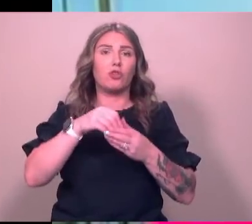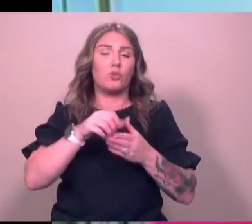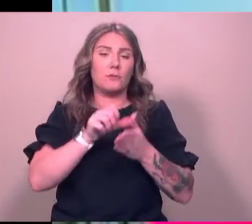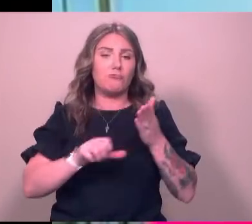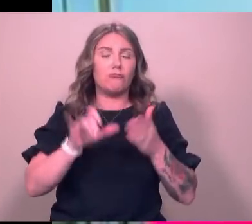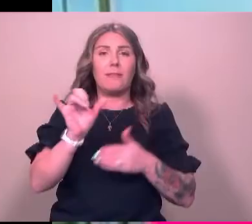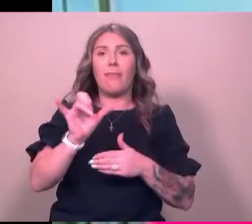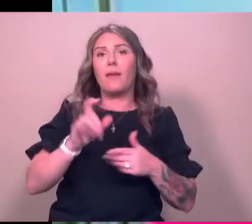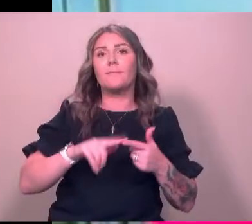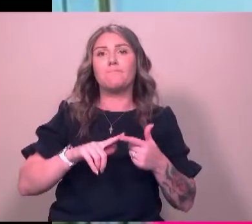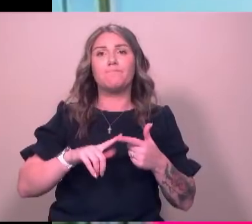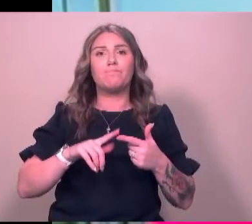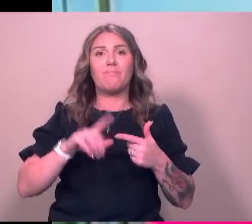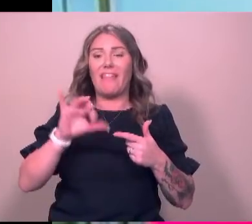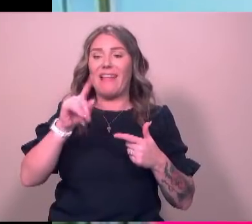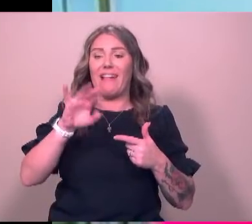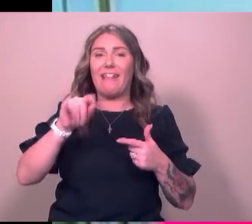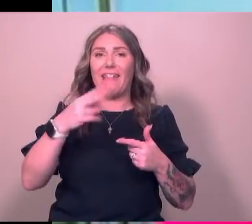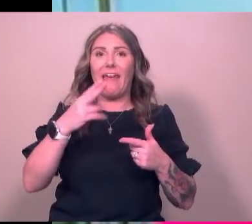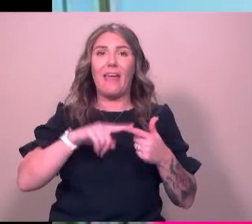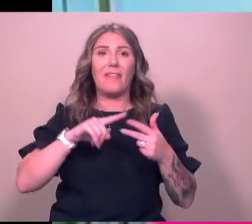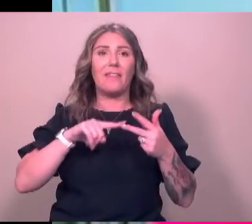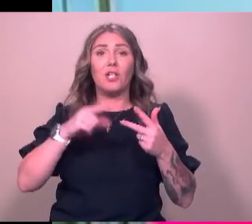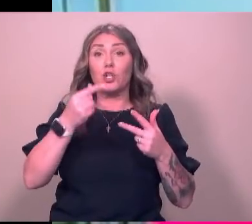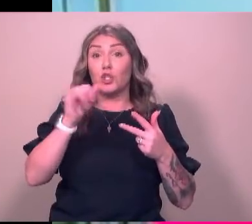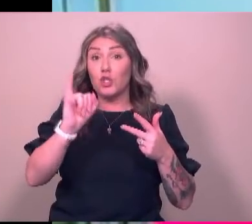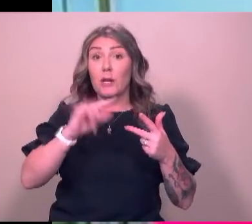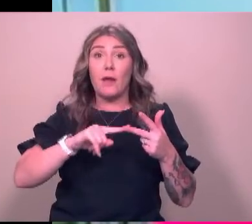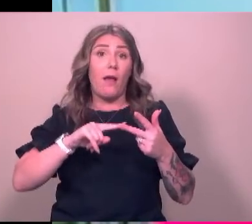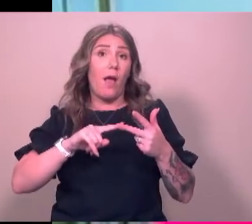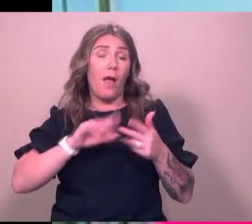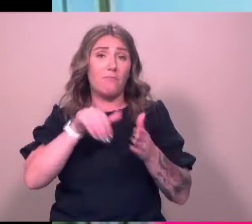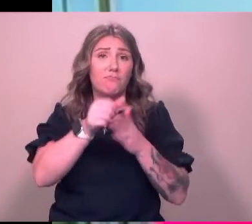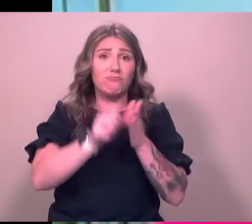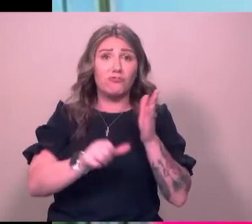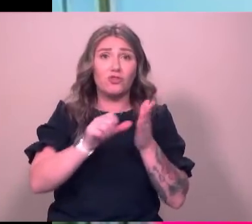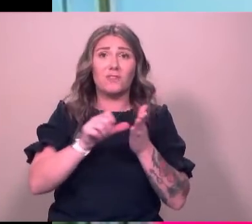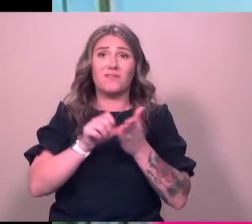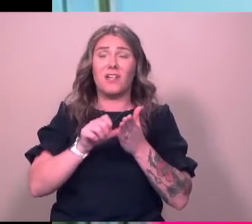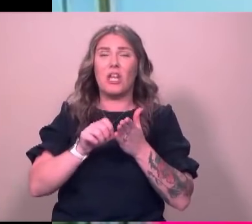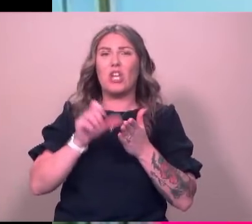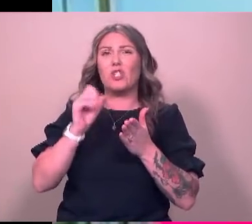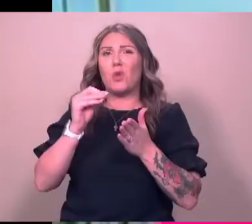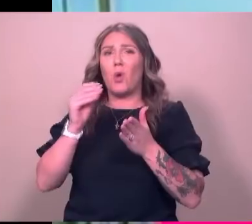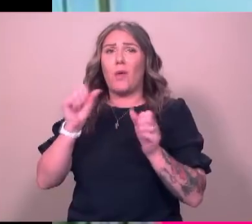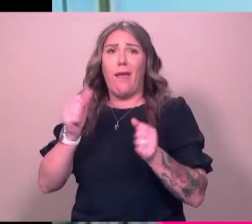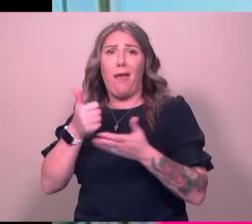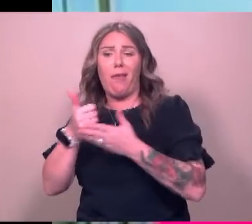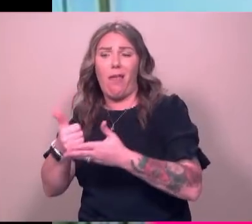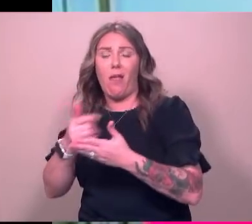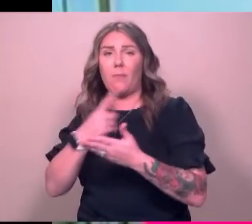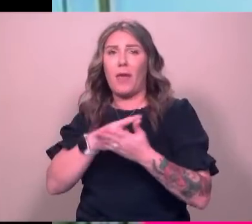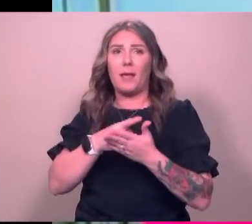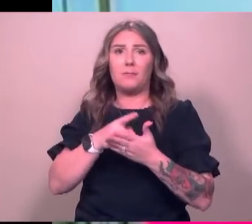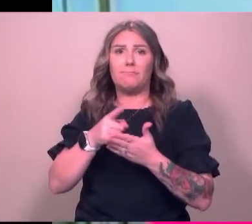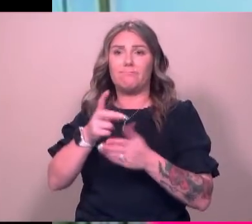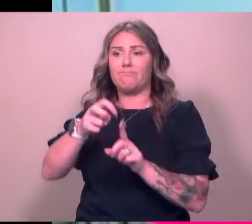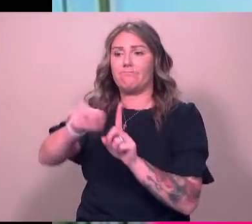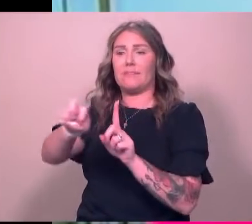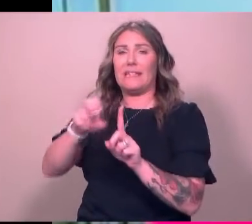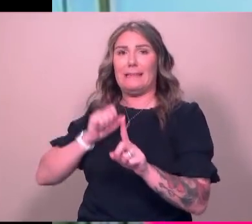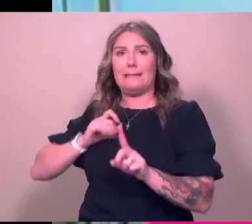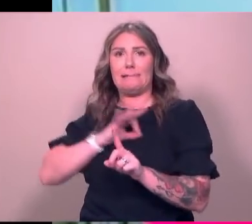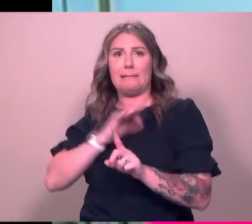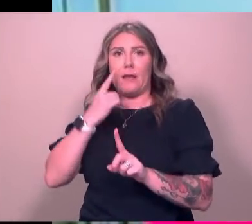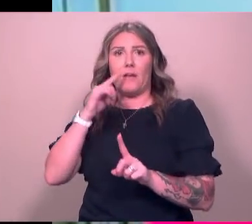as cath lab procedures and GI procedures in order to redeploy that staff to the bedside. Our